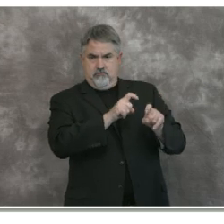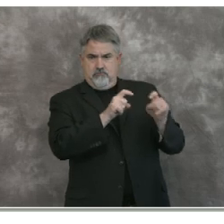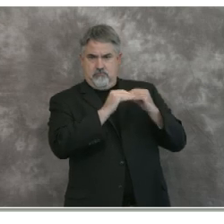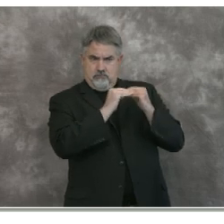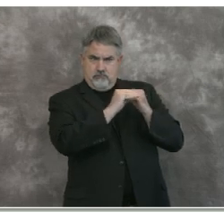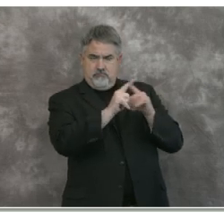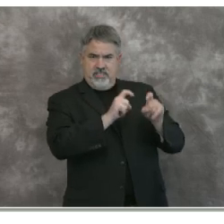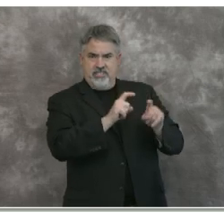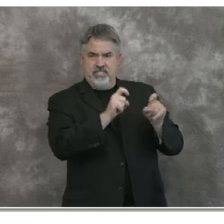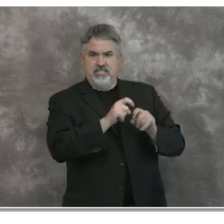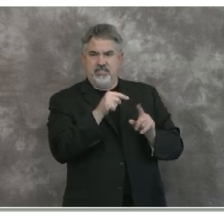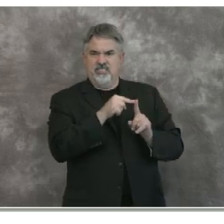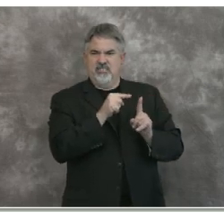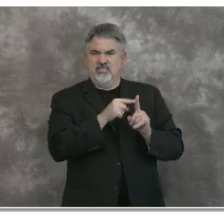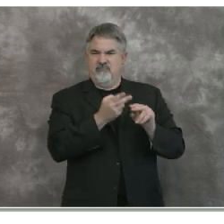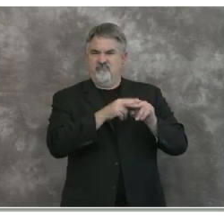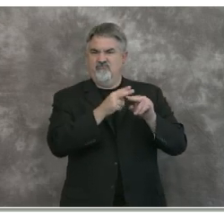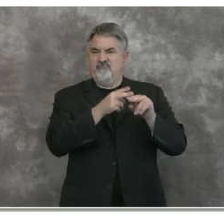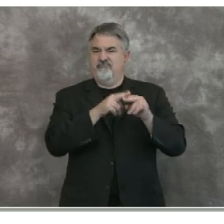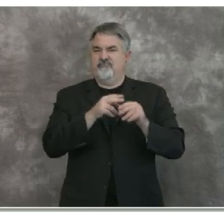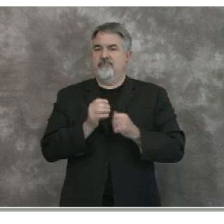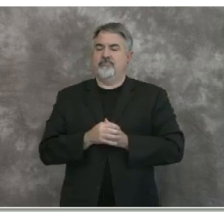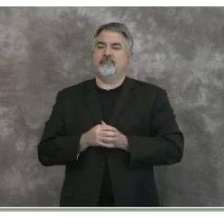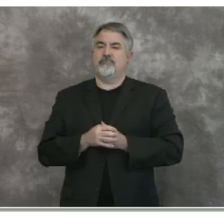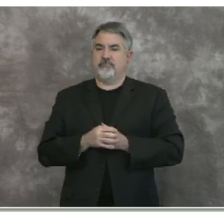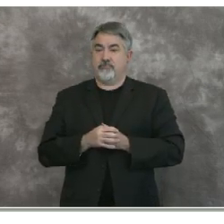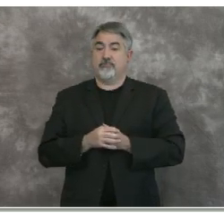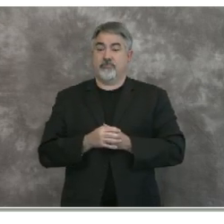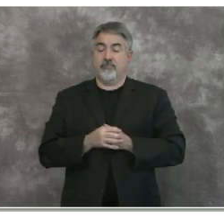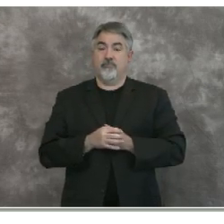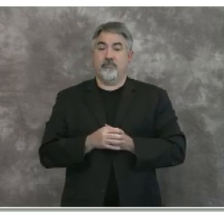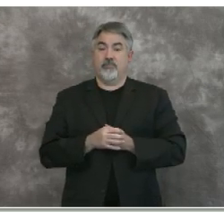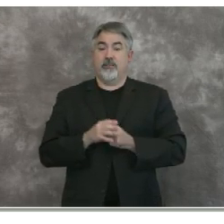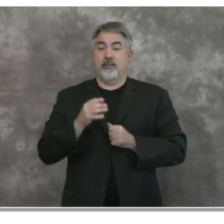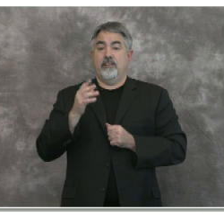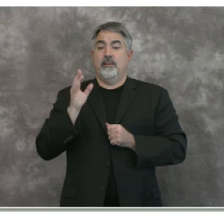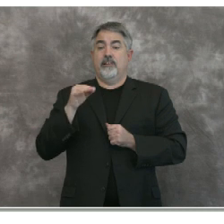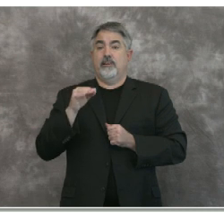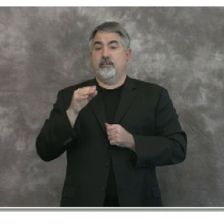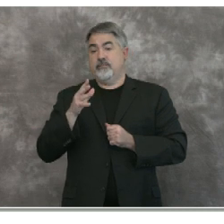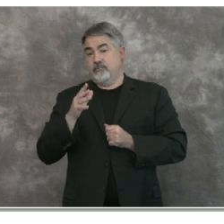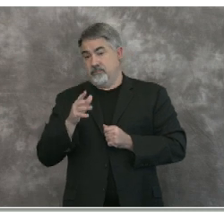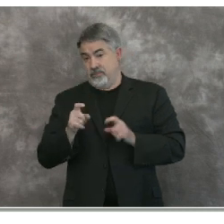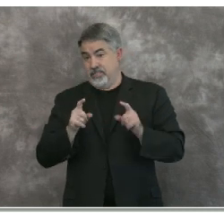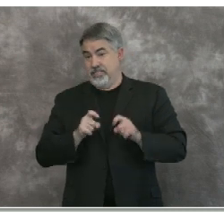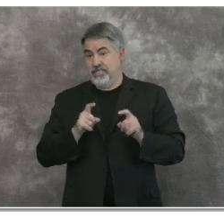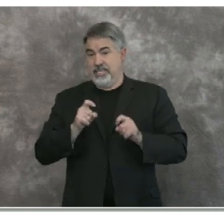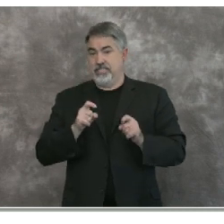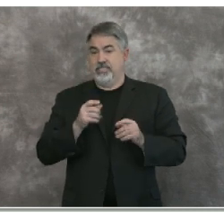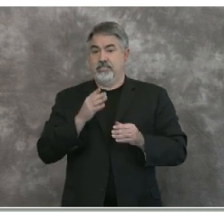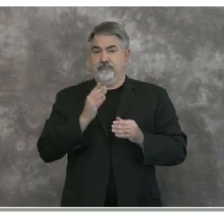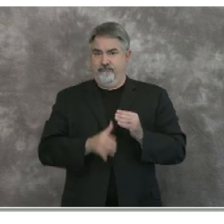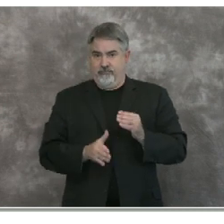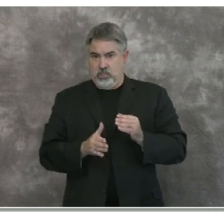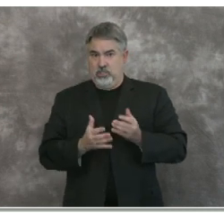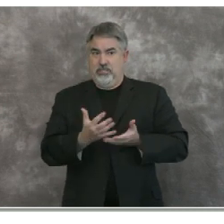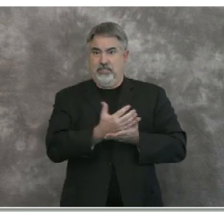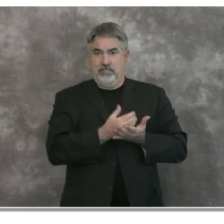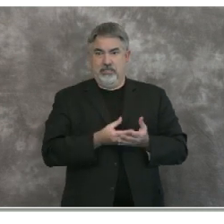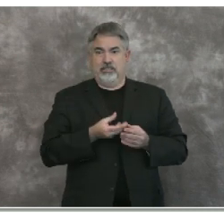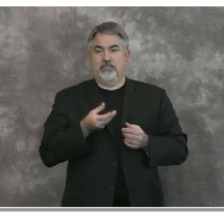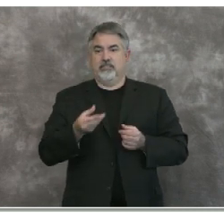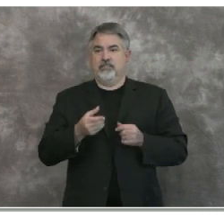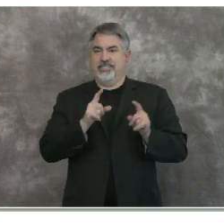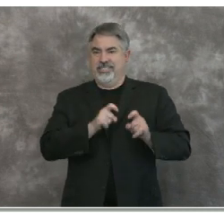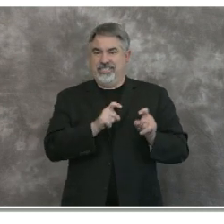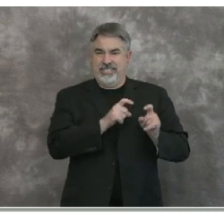upward stepping of our testing, not capacity, our testing being actually completed and done. We're also creeping